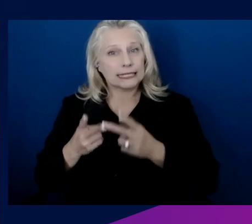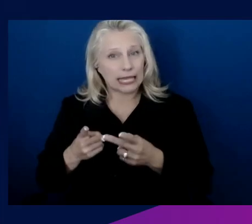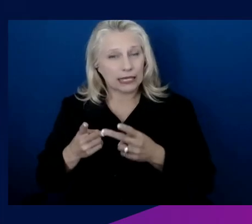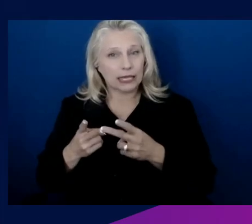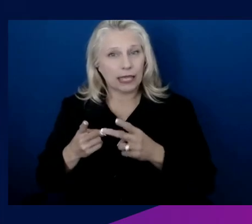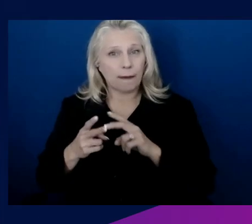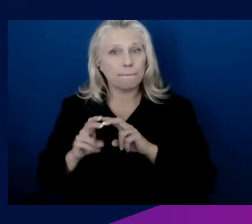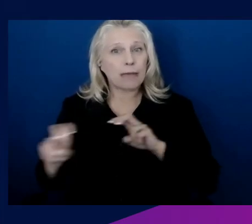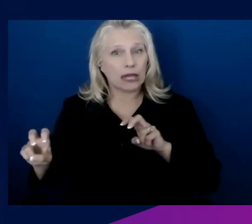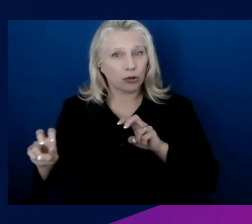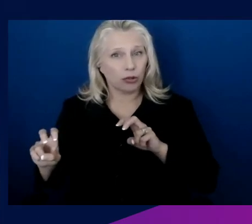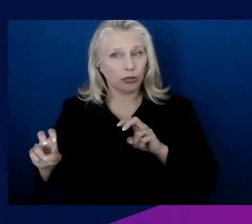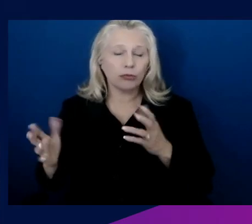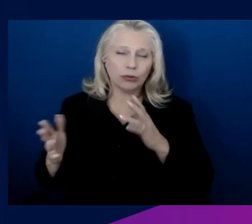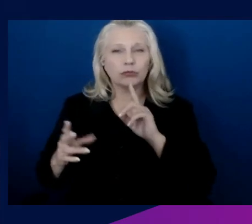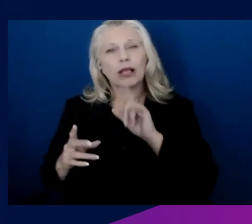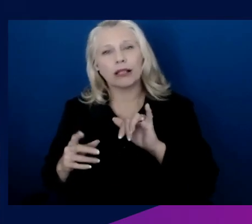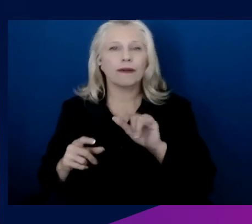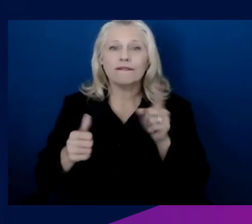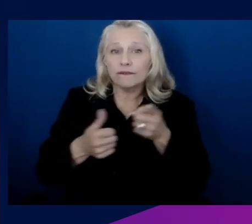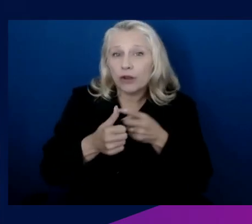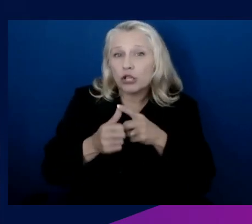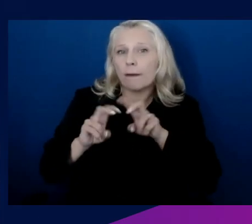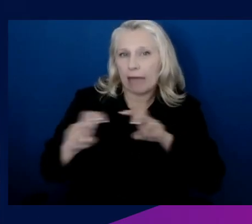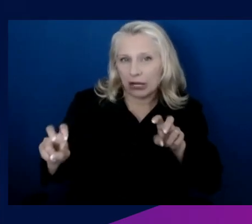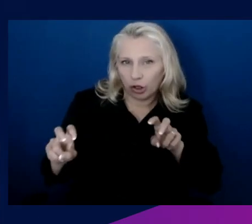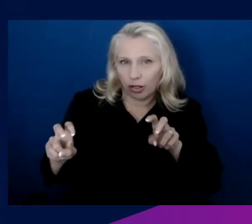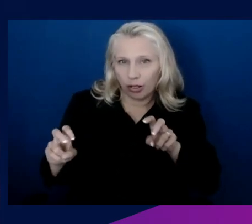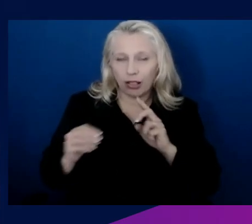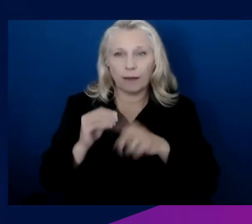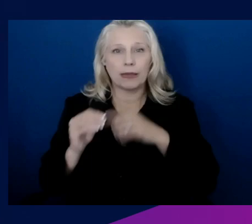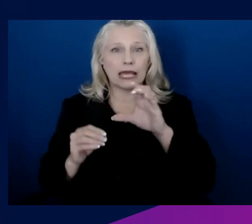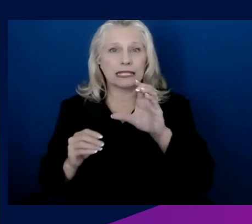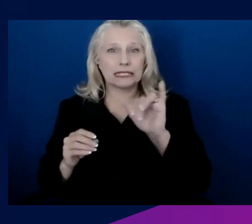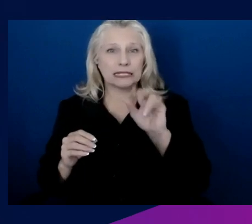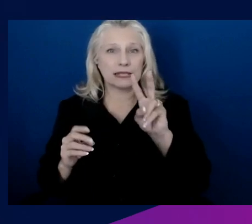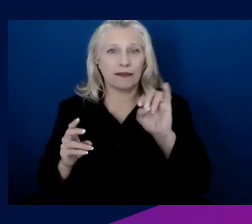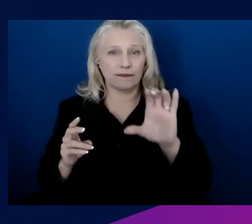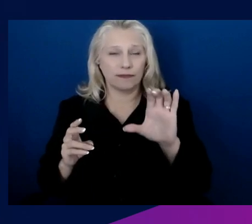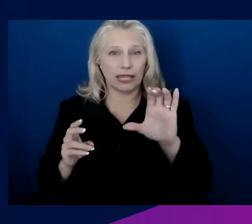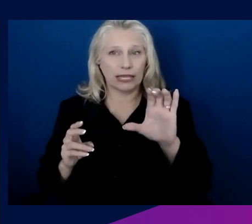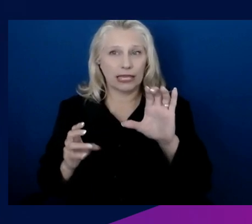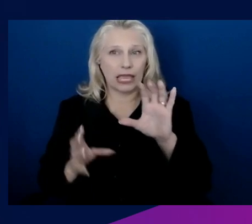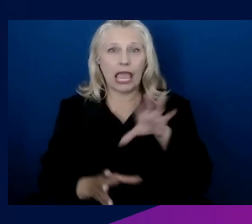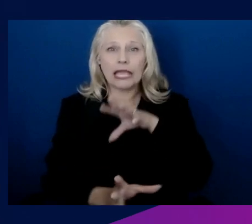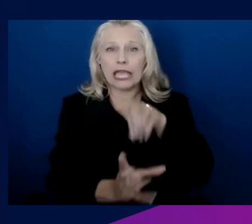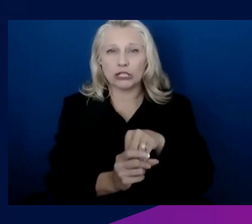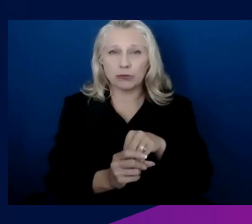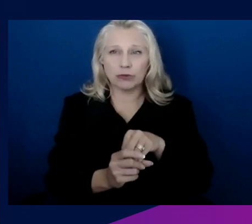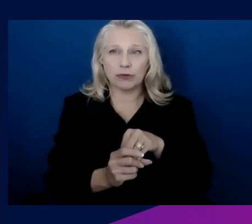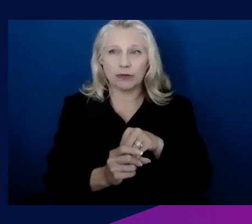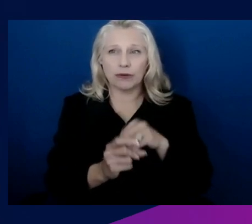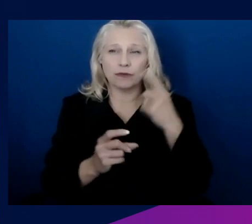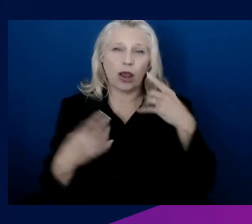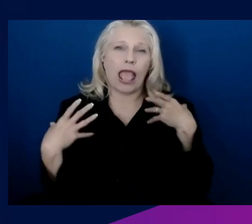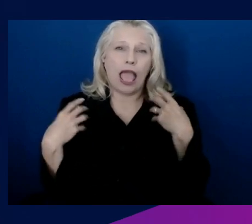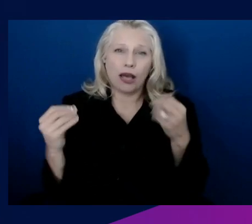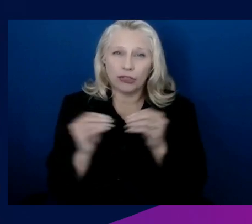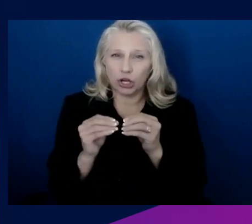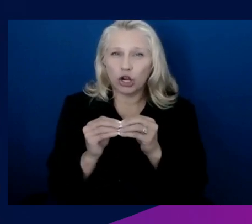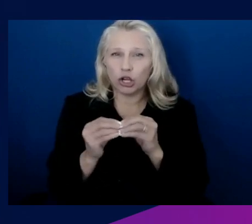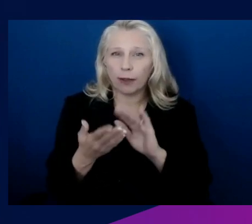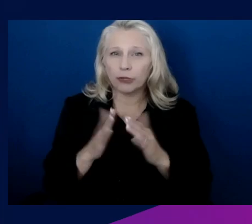is, our first panel is about civic engagement for healthier communities. So we'll